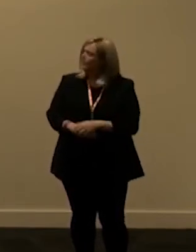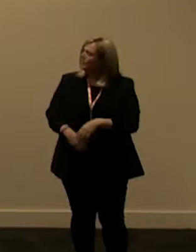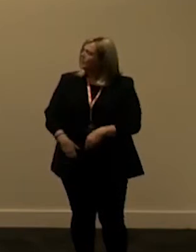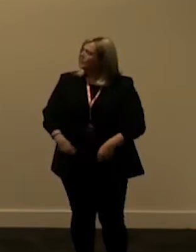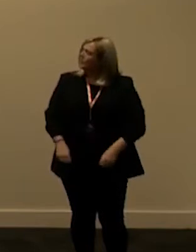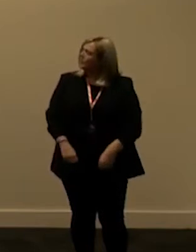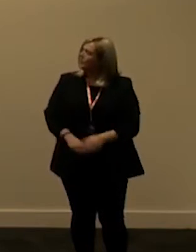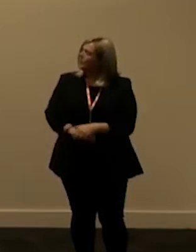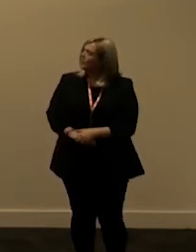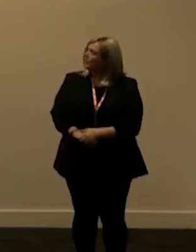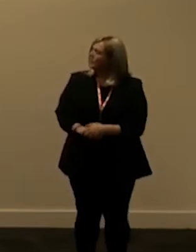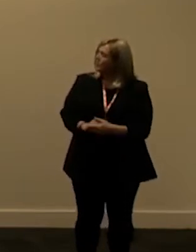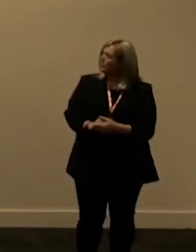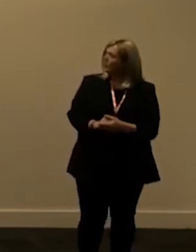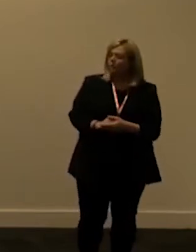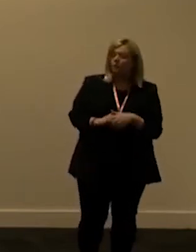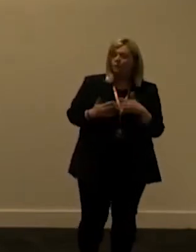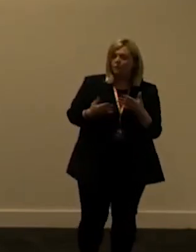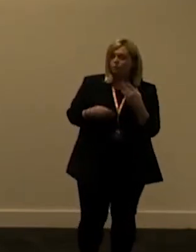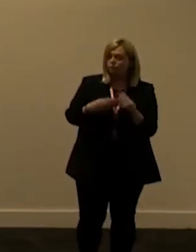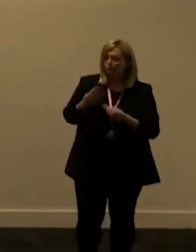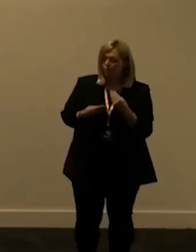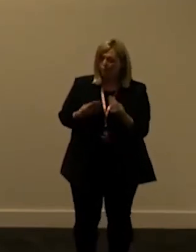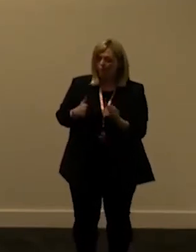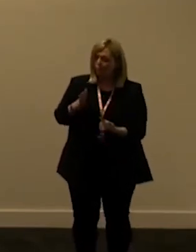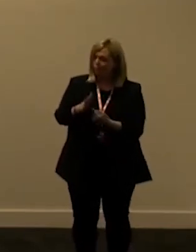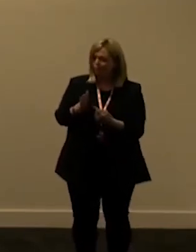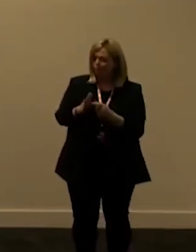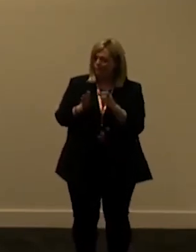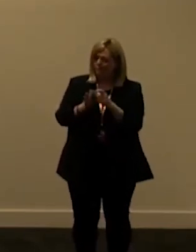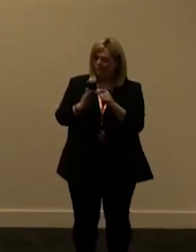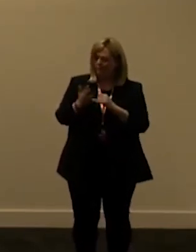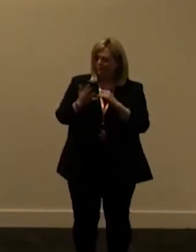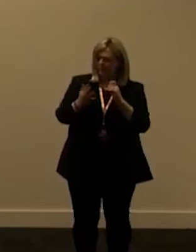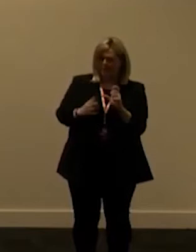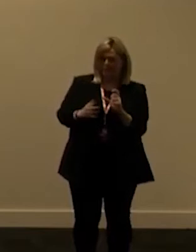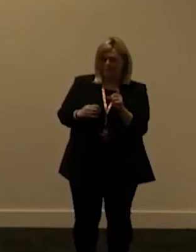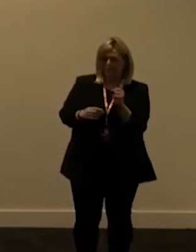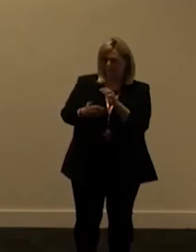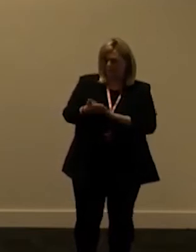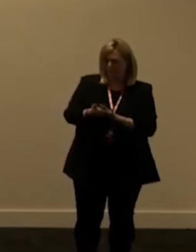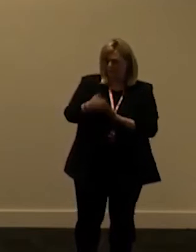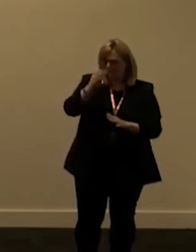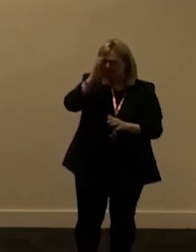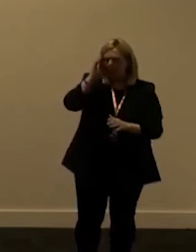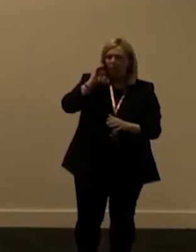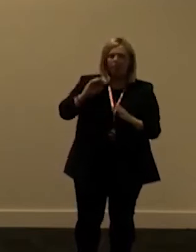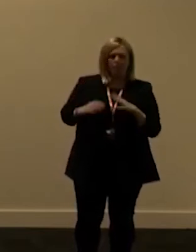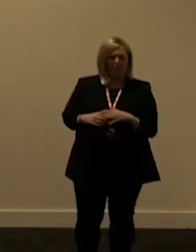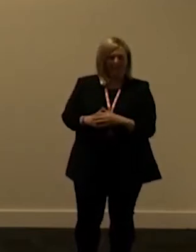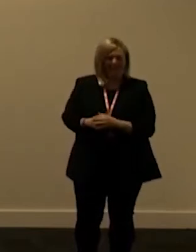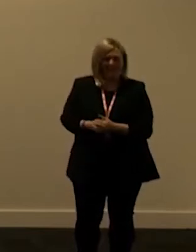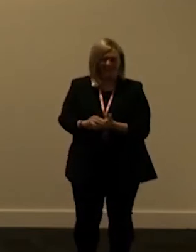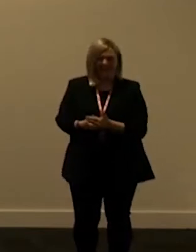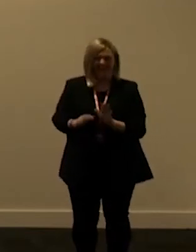Now, first and foremost, I'm going to just talk through the pillars of kind of DSC and what do they actually look like and how can we use this tool to, I guess, make our lives